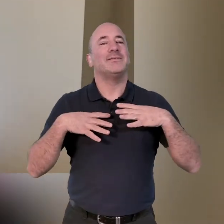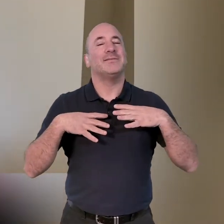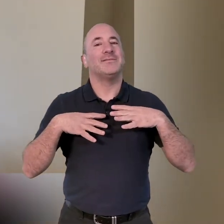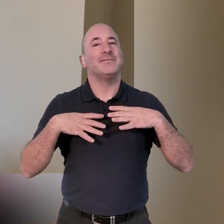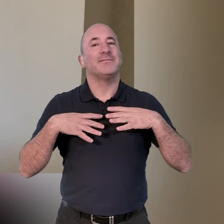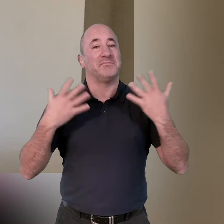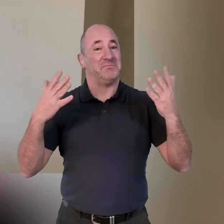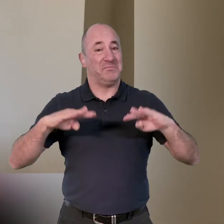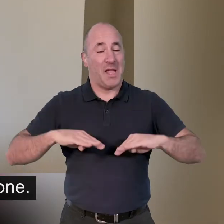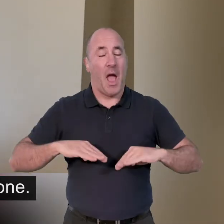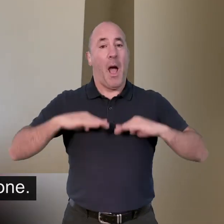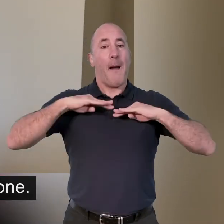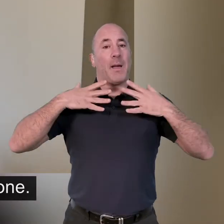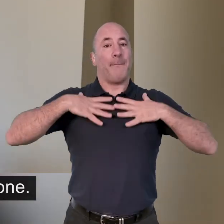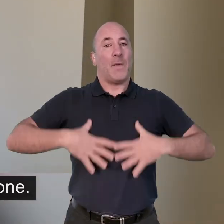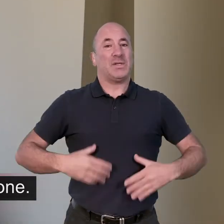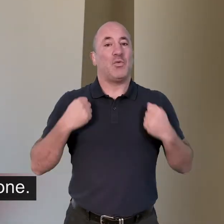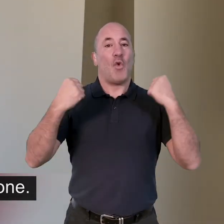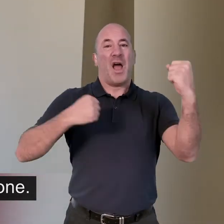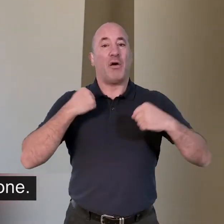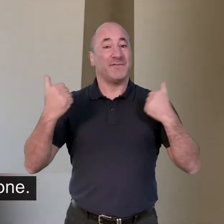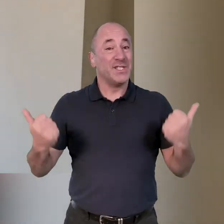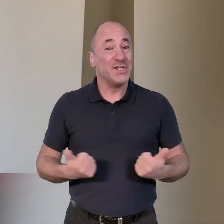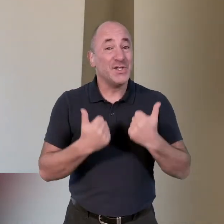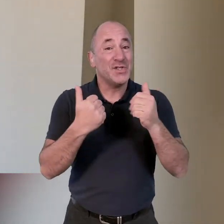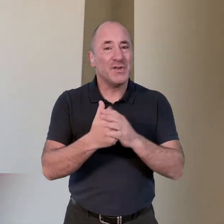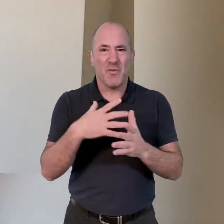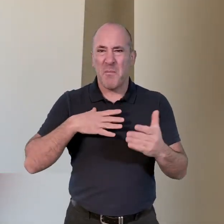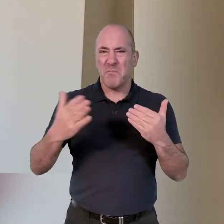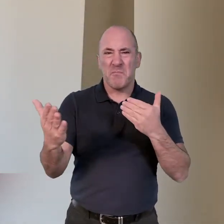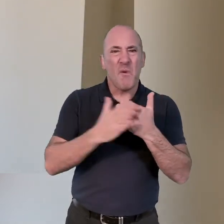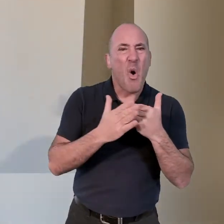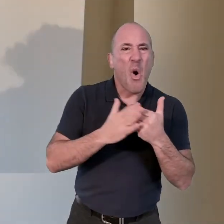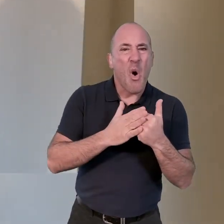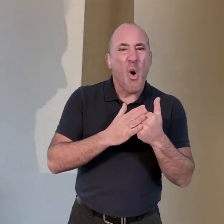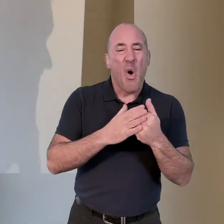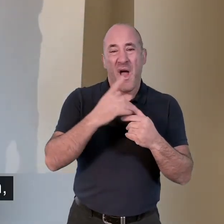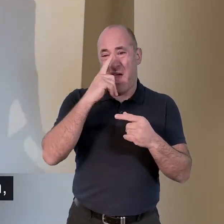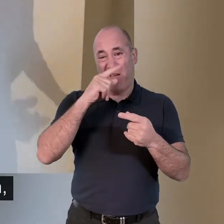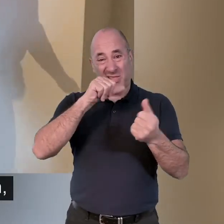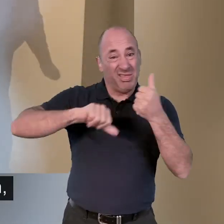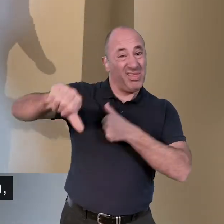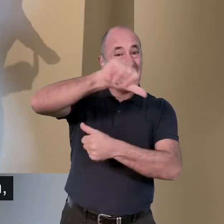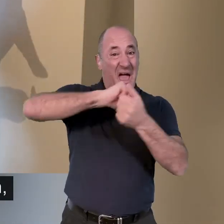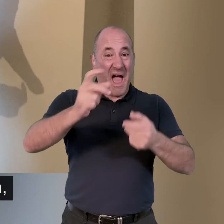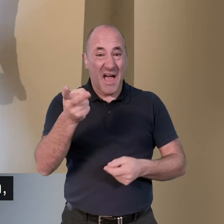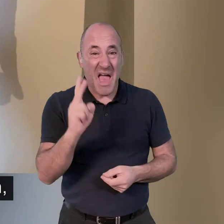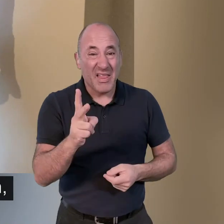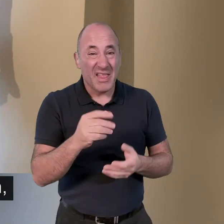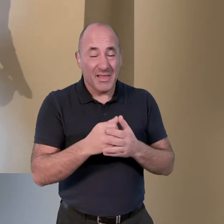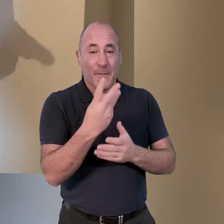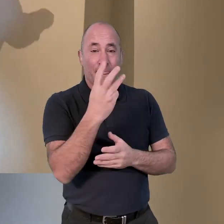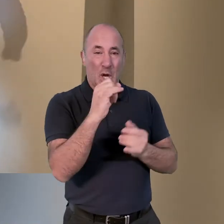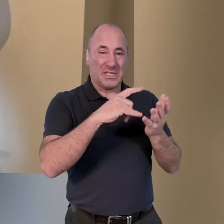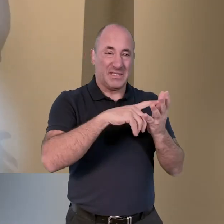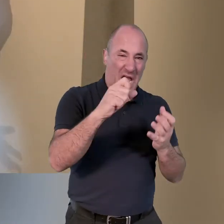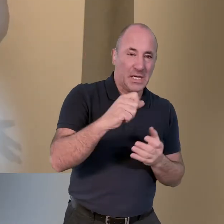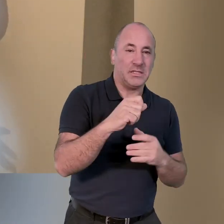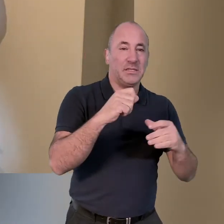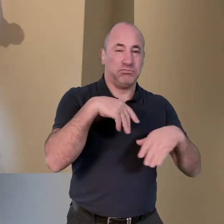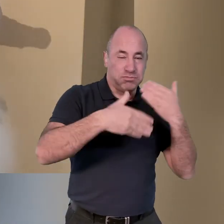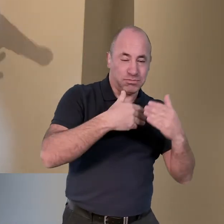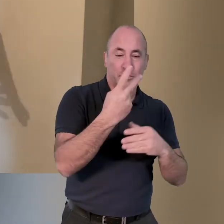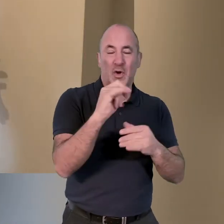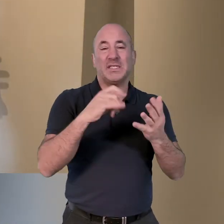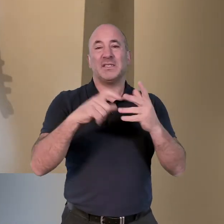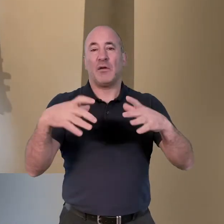And rest. That's your upper body workout done. If you feel like you want some more, you can rotate that circuit again. You've got 30 seconds